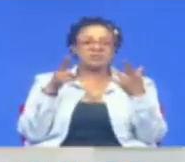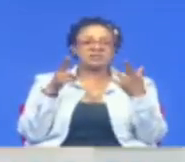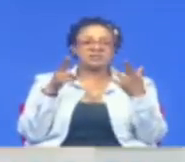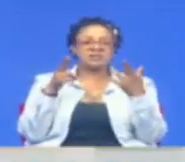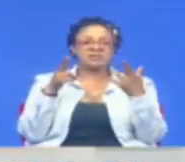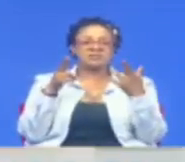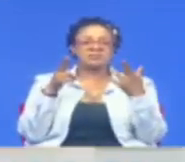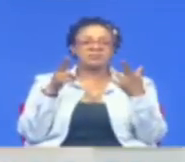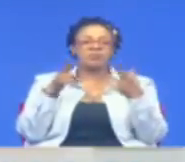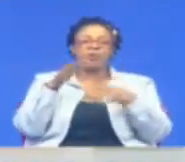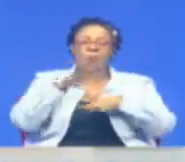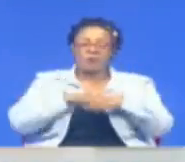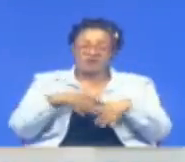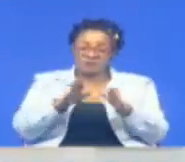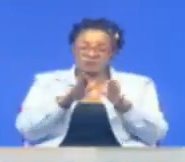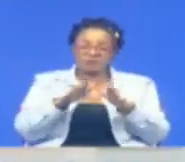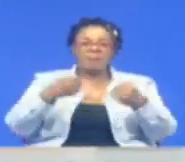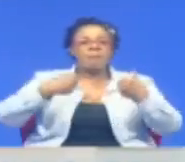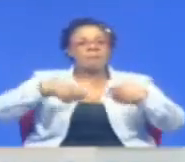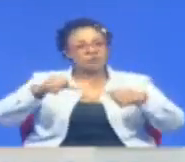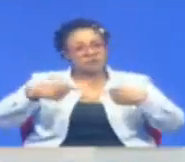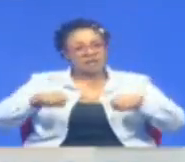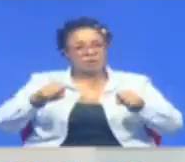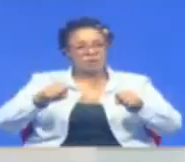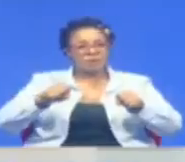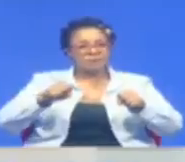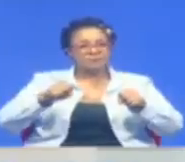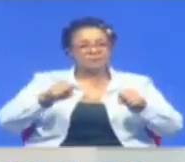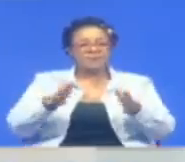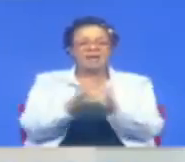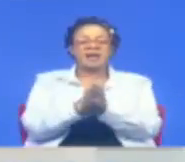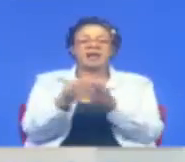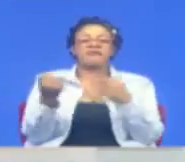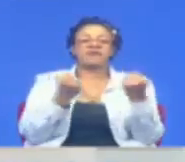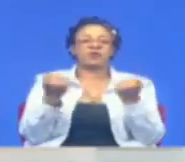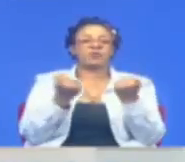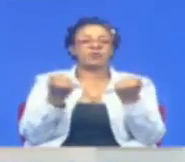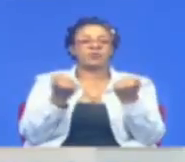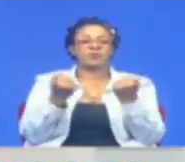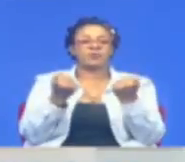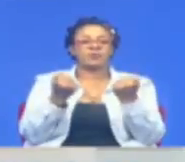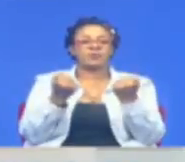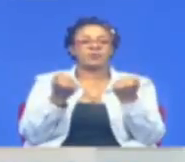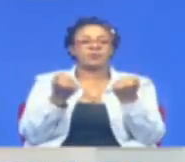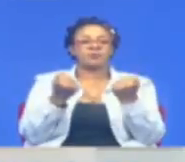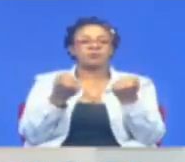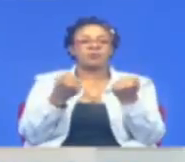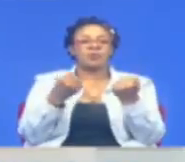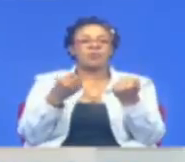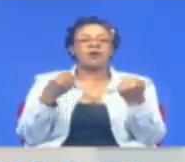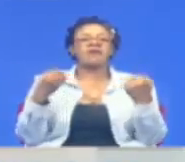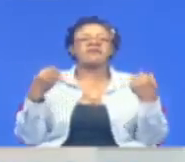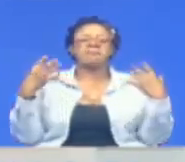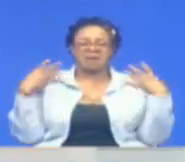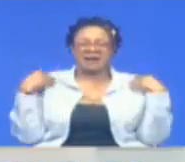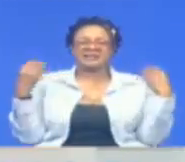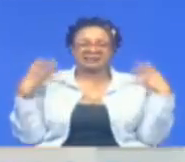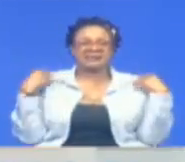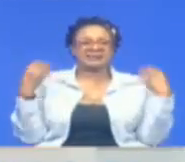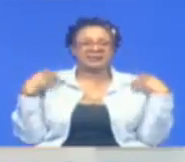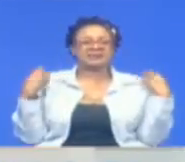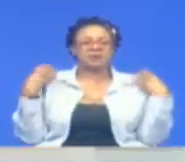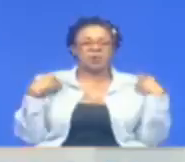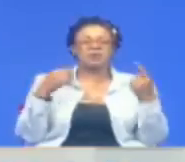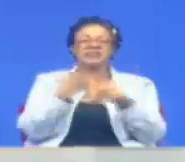foot, motorcycles, and patrol vehicles. We have practiced active drills on